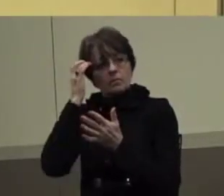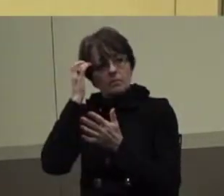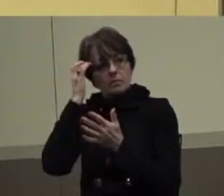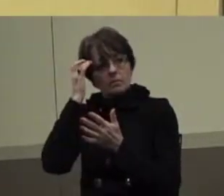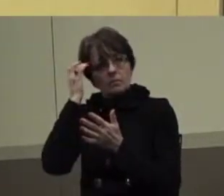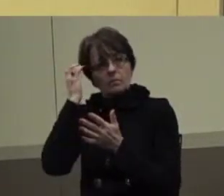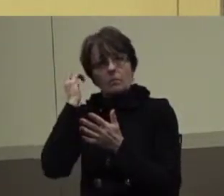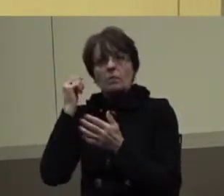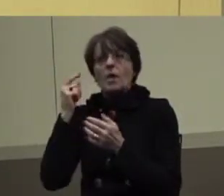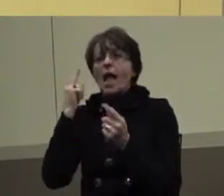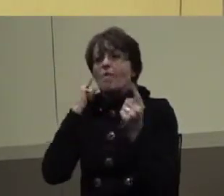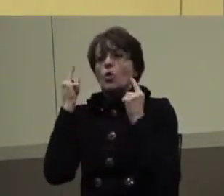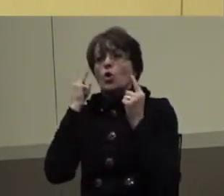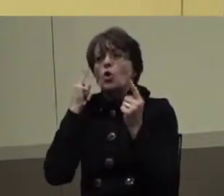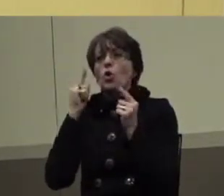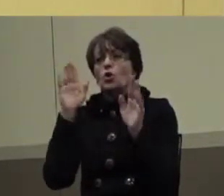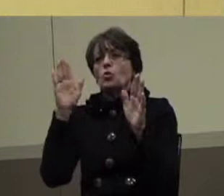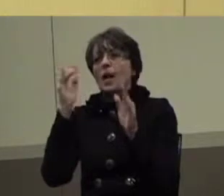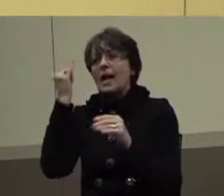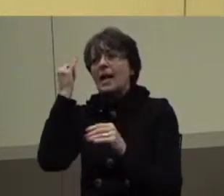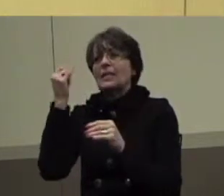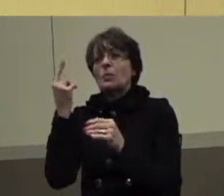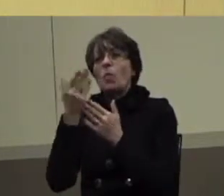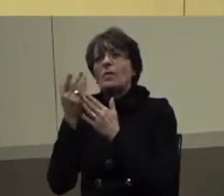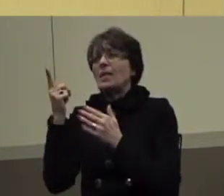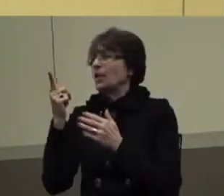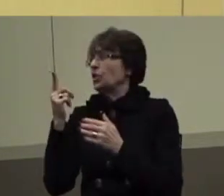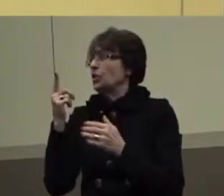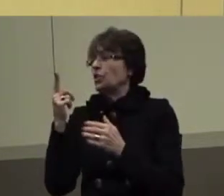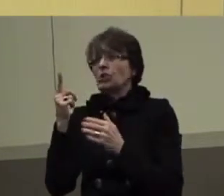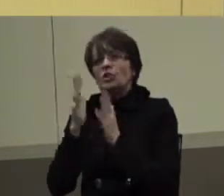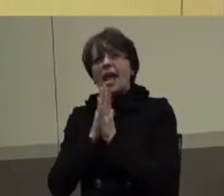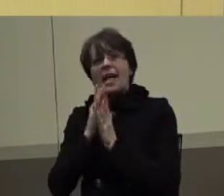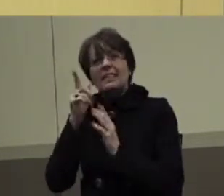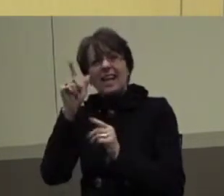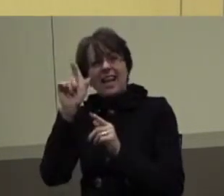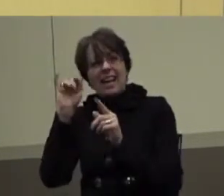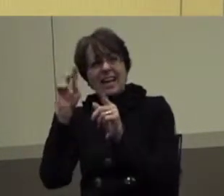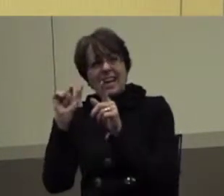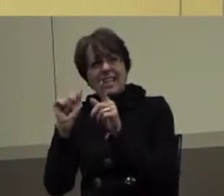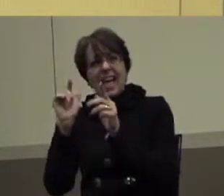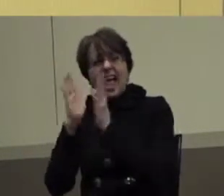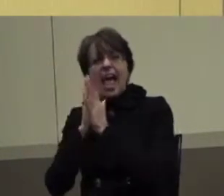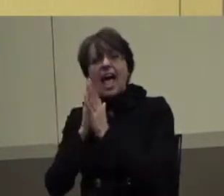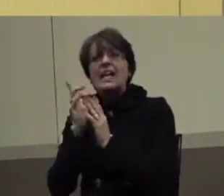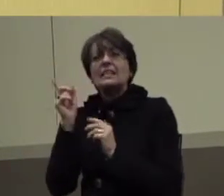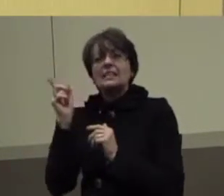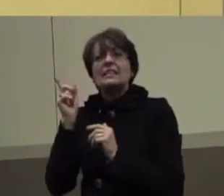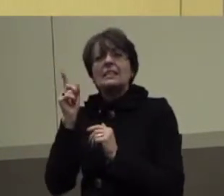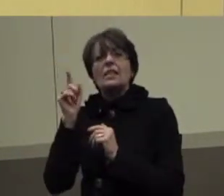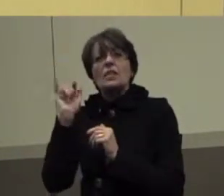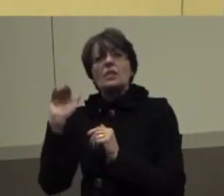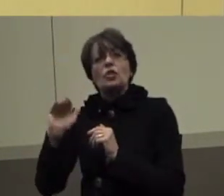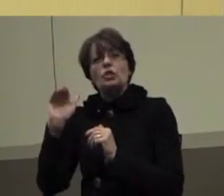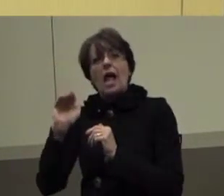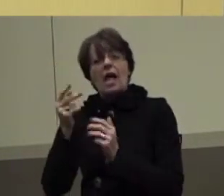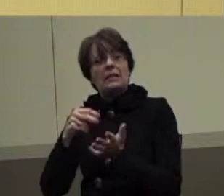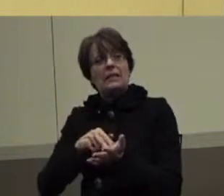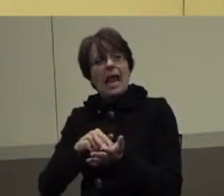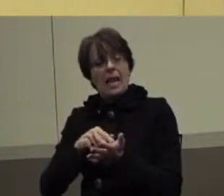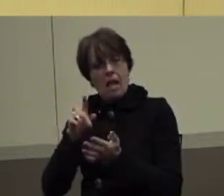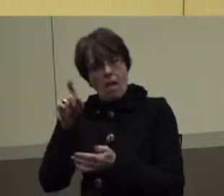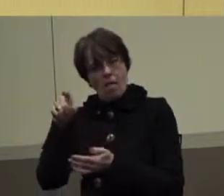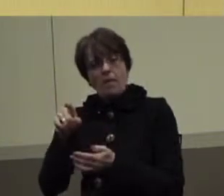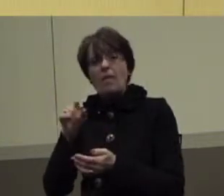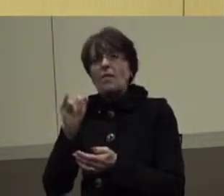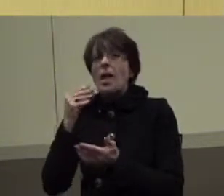things she asked, and I can't see your name, Linda, asked, could the child stand up? And that's